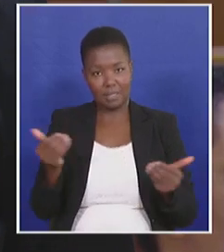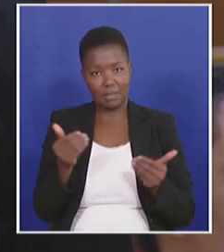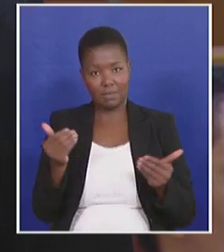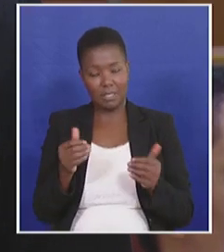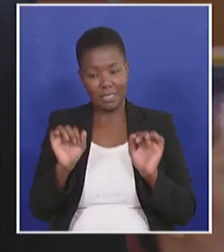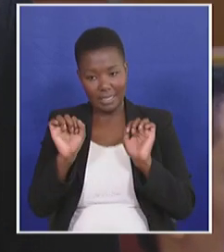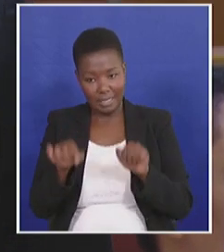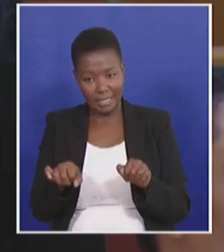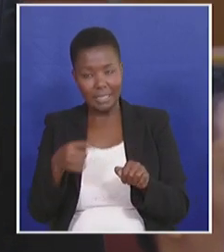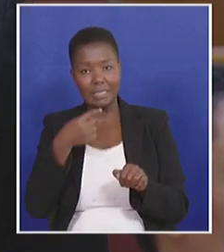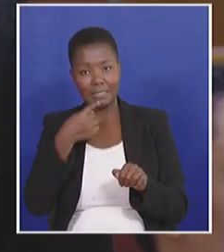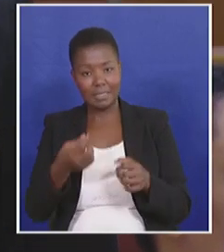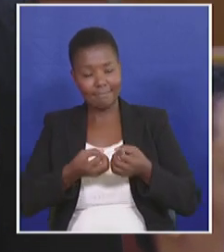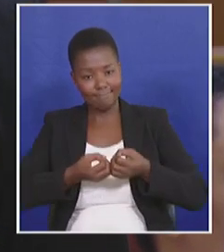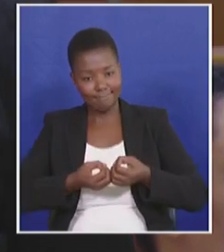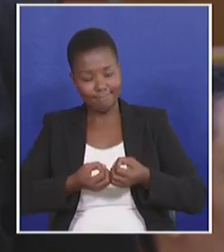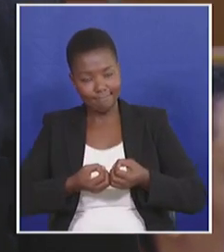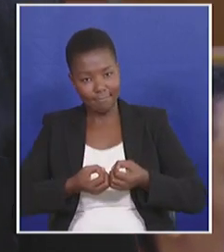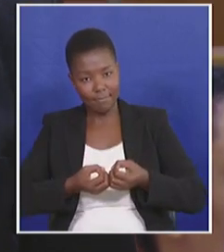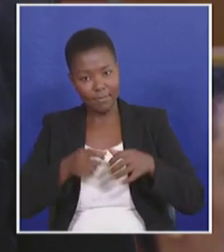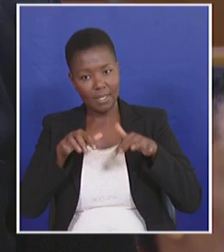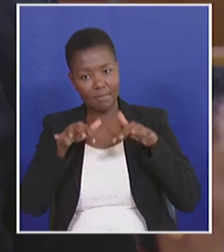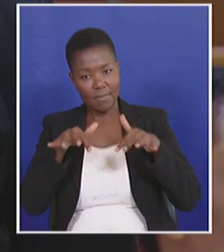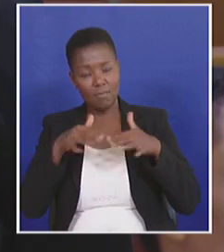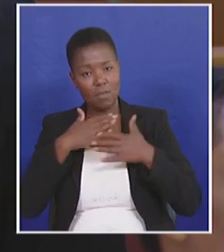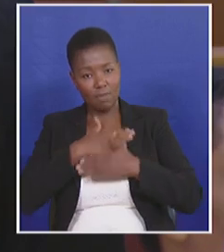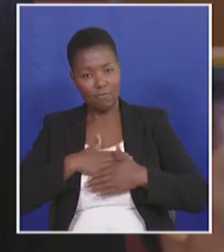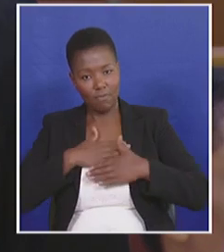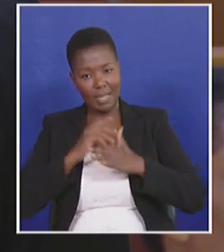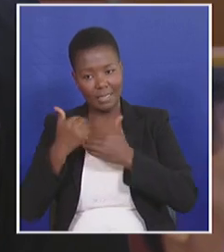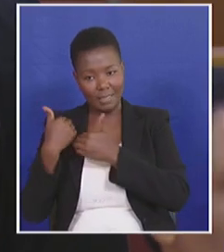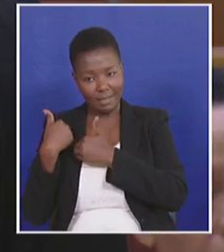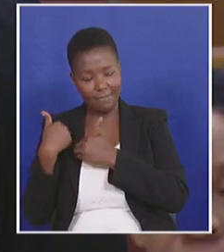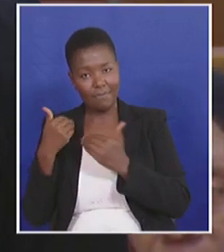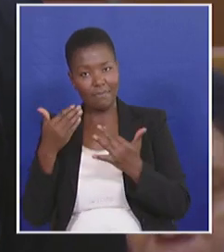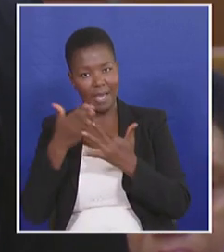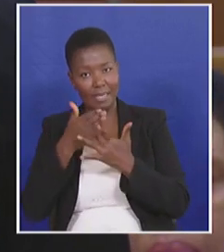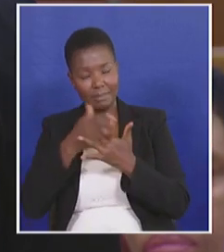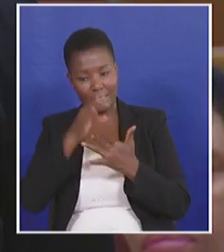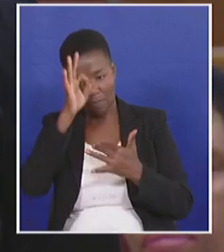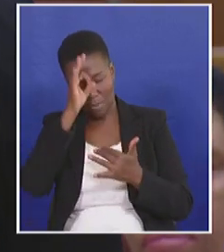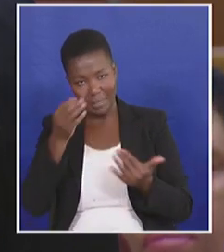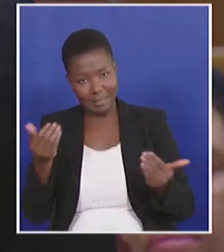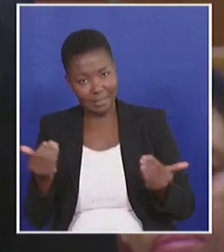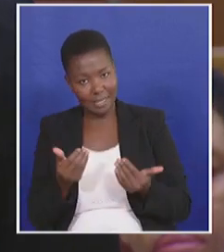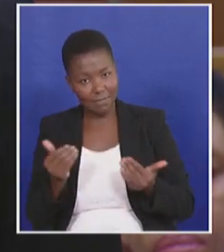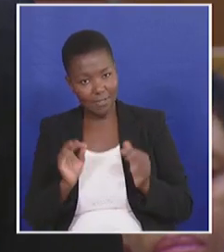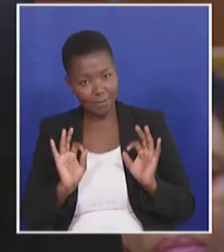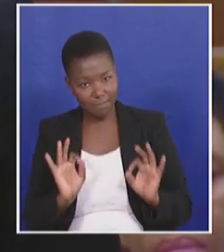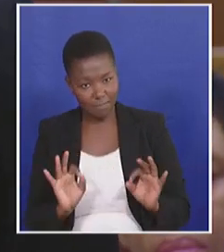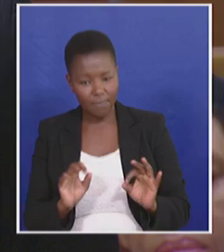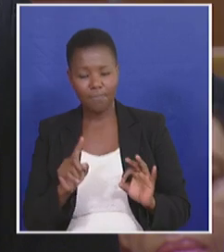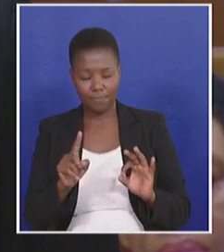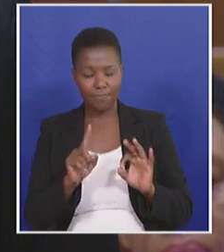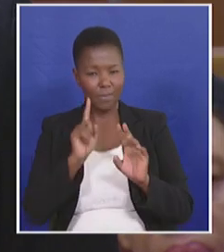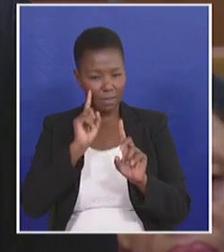towards our people feeling safe and being safe. Now, that's one of the strategic goals